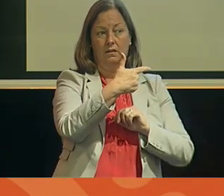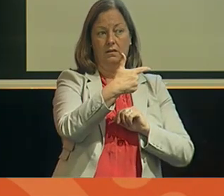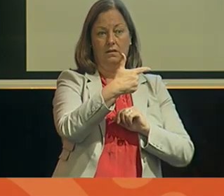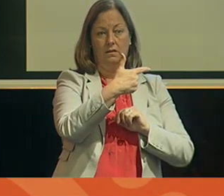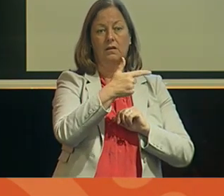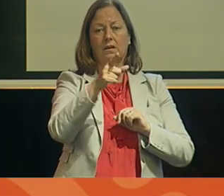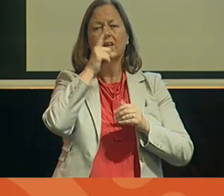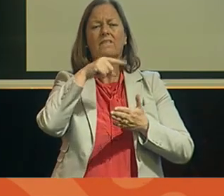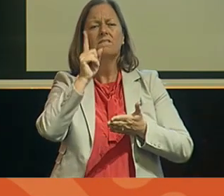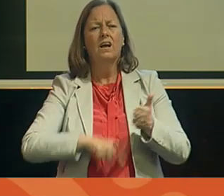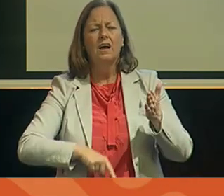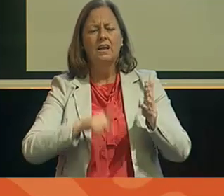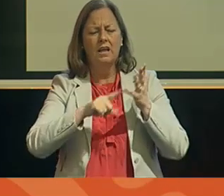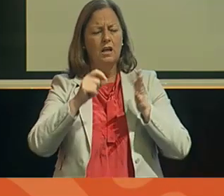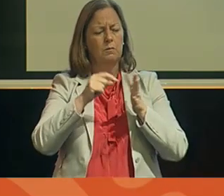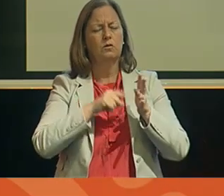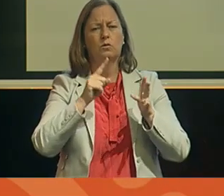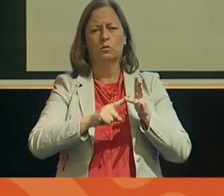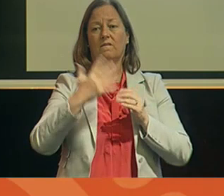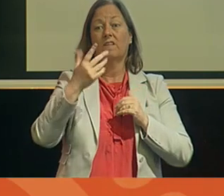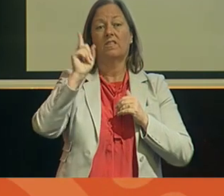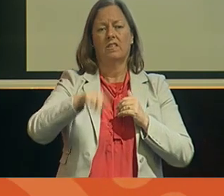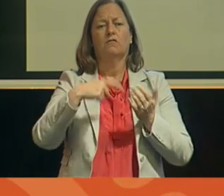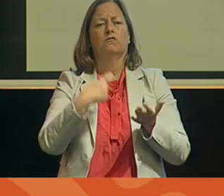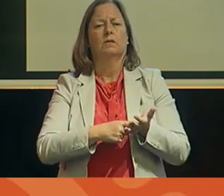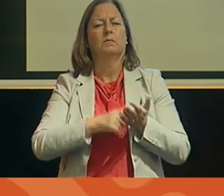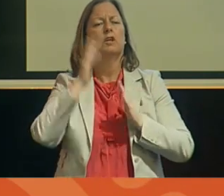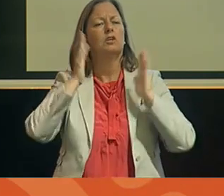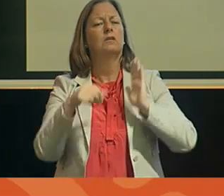you can be fined up to 5,000 ringgit Malaysia.